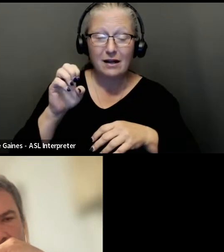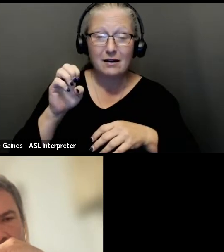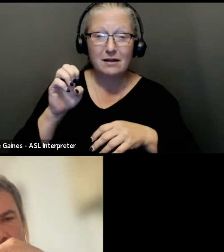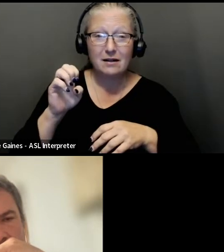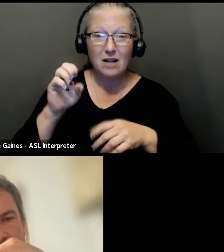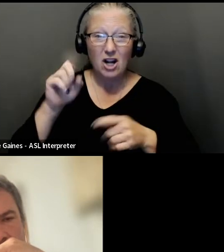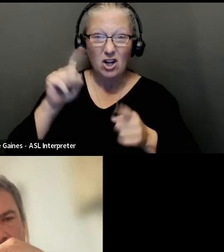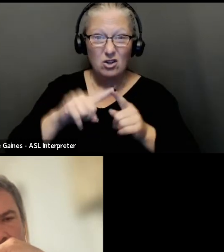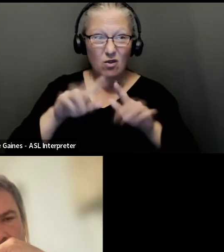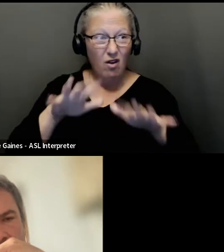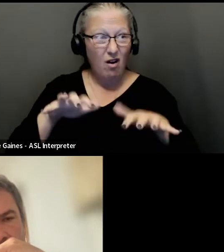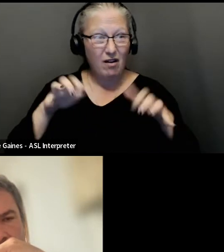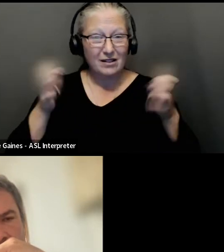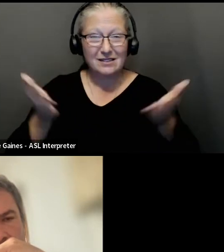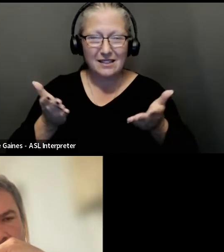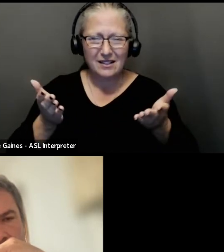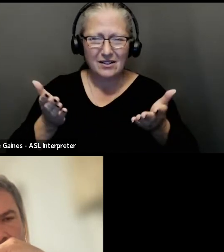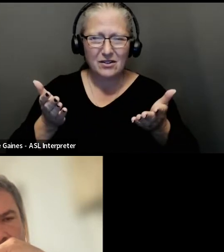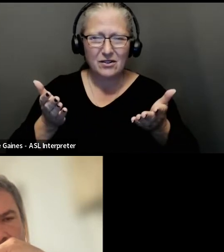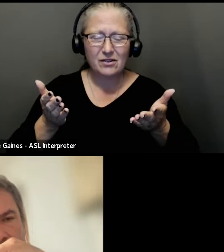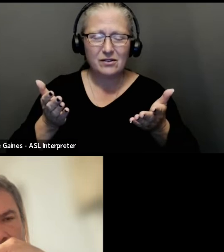to the audience here